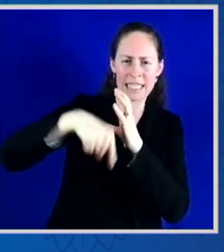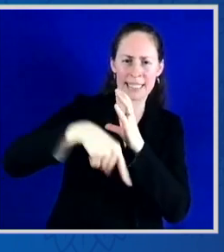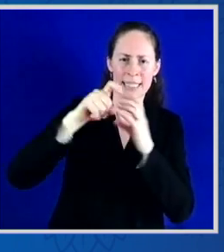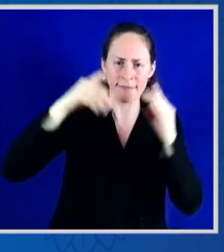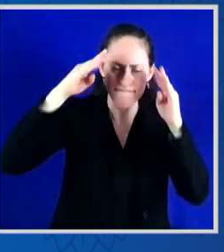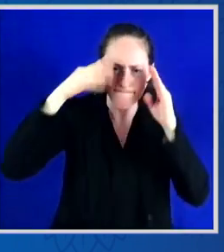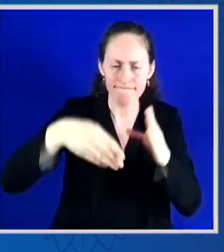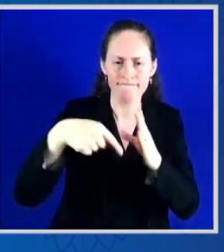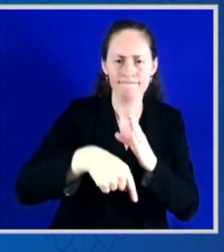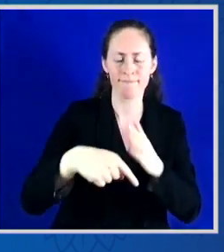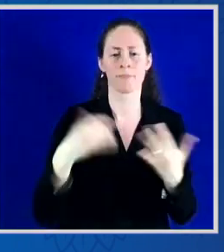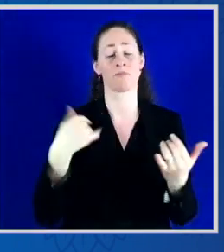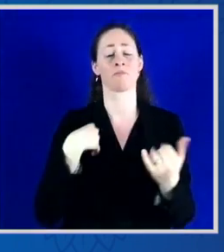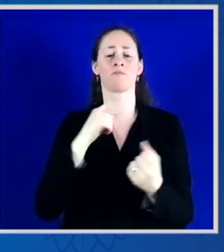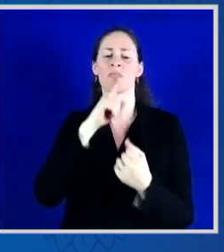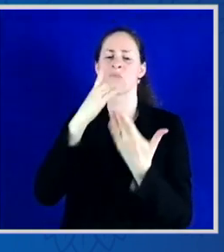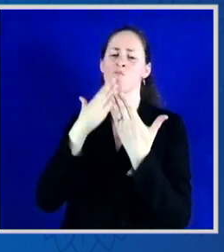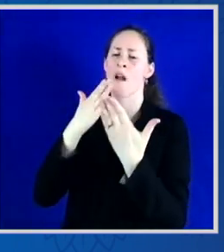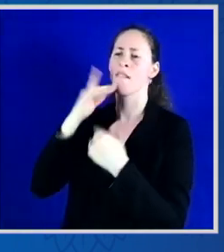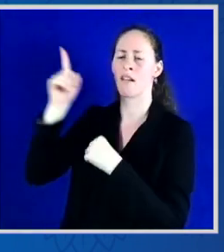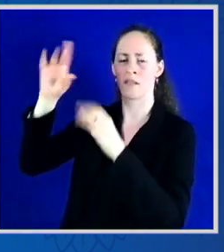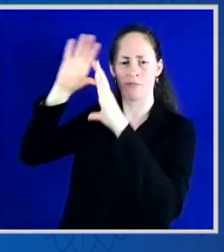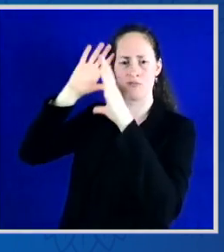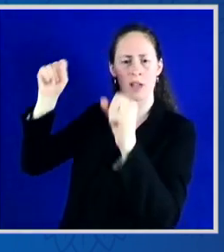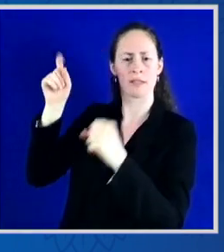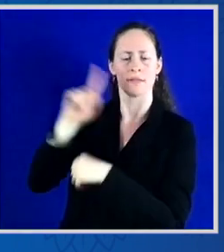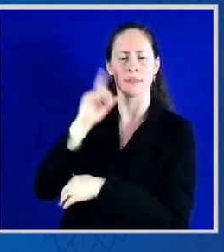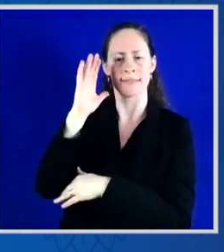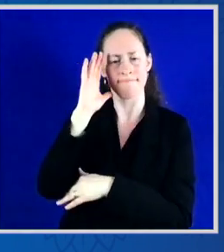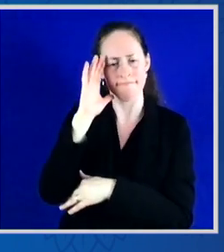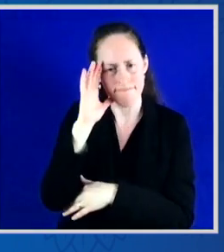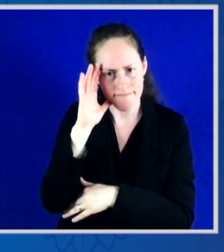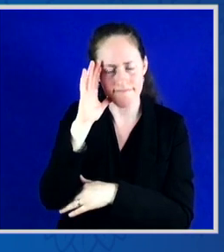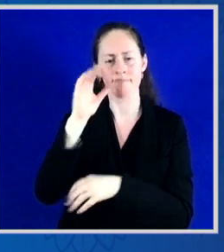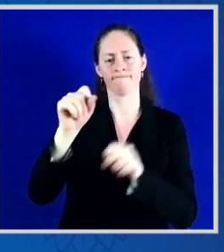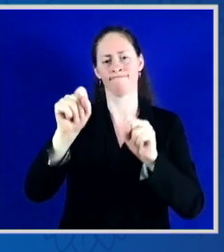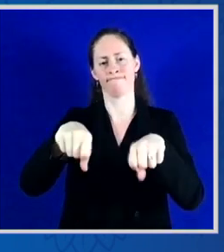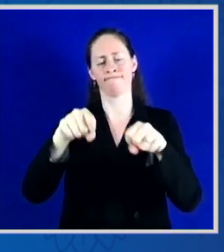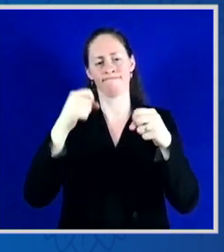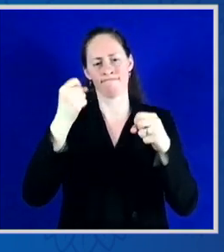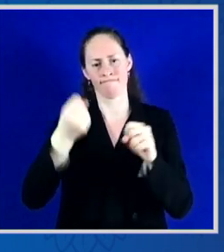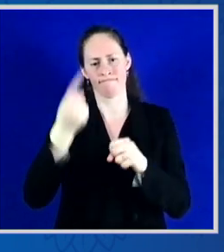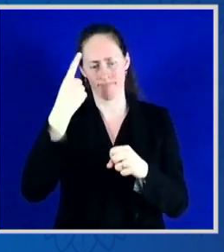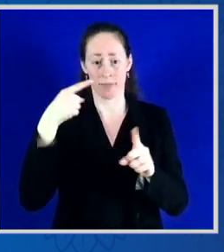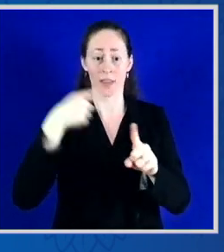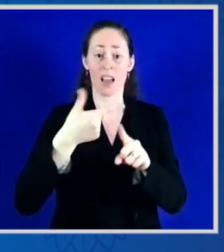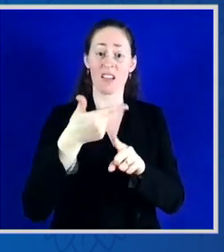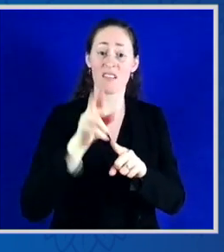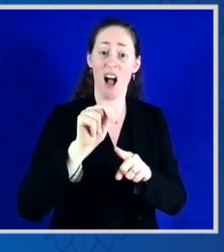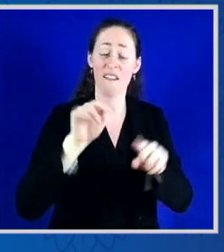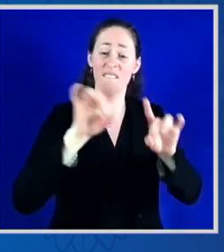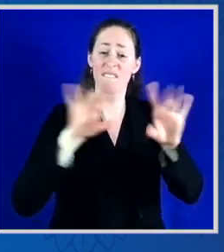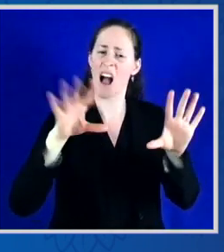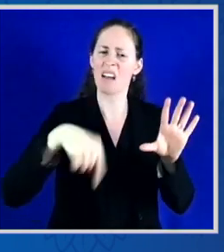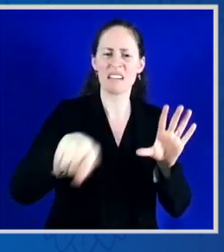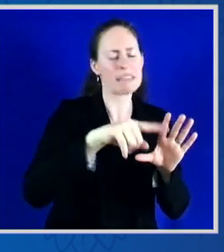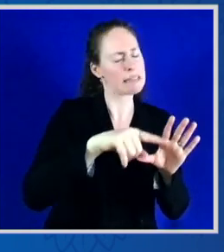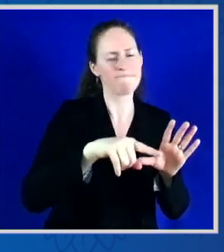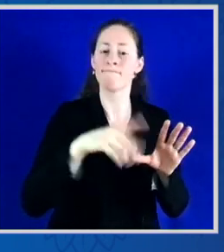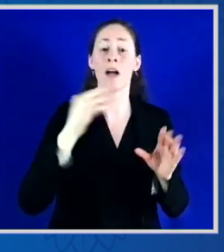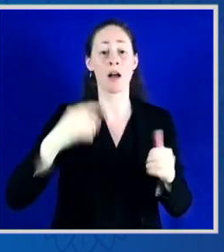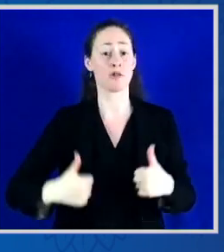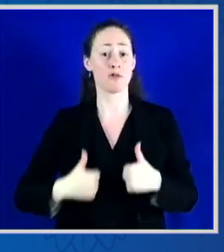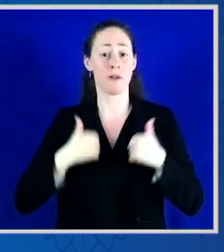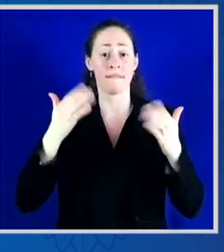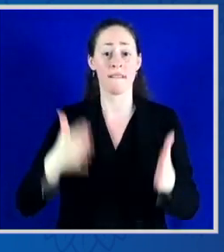who has listened to the demands of gun violence survivors and activists all over the country. The American Jobs Plan